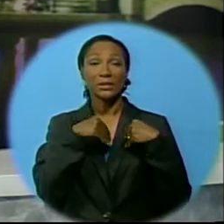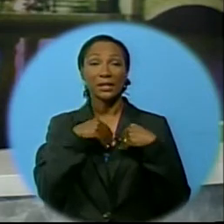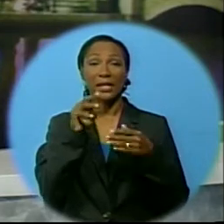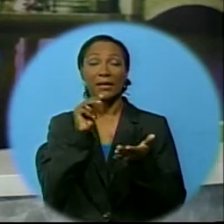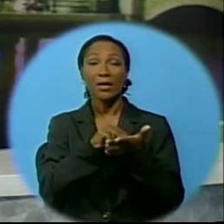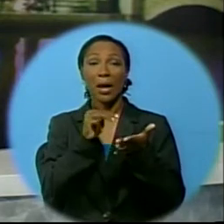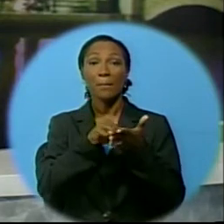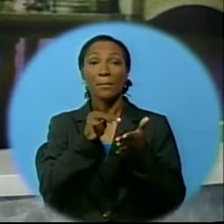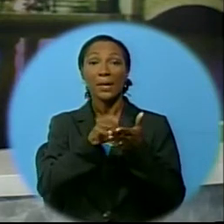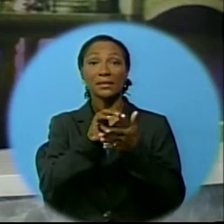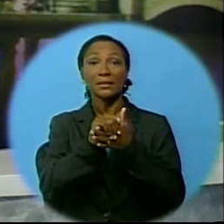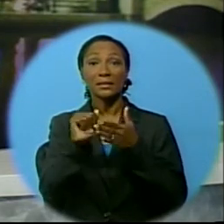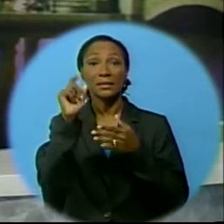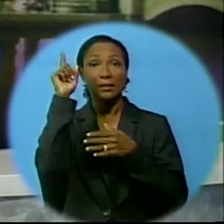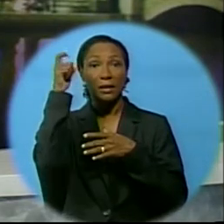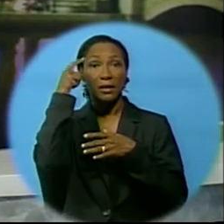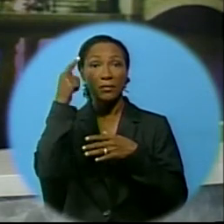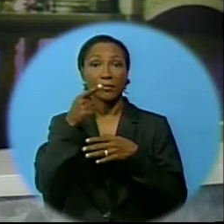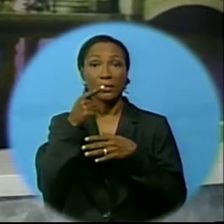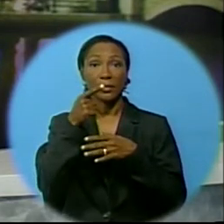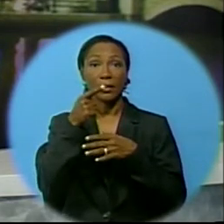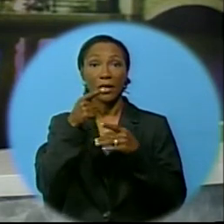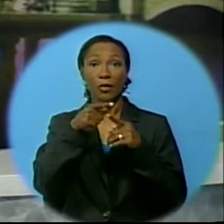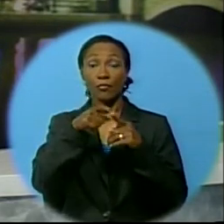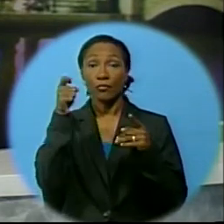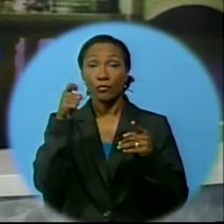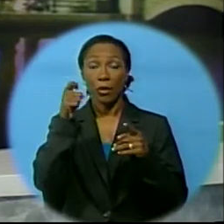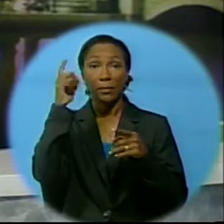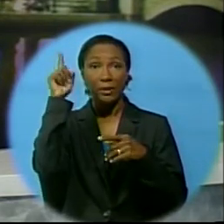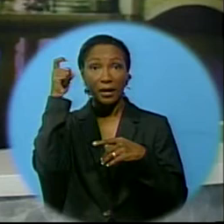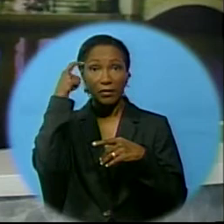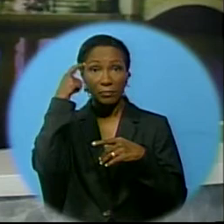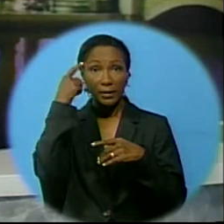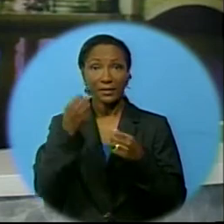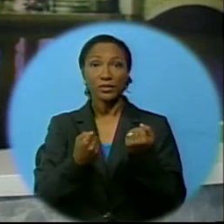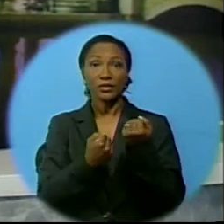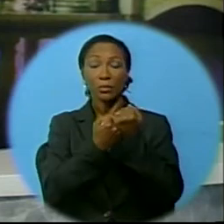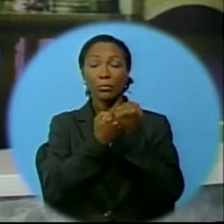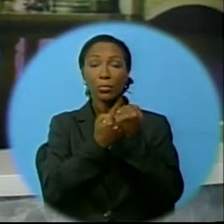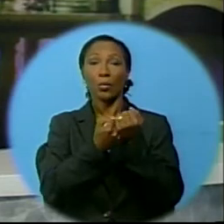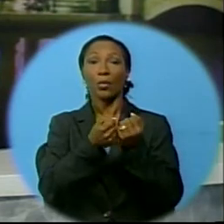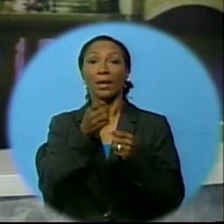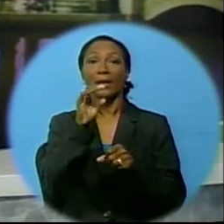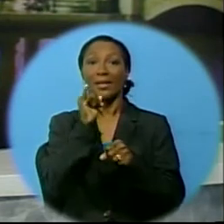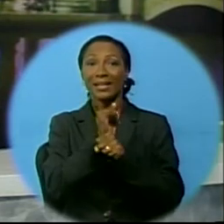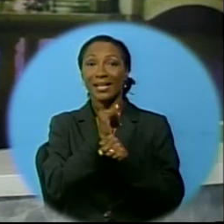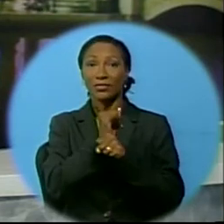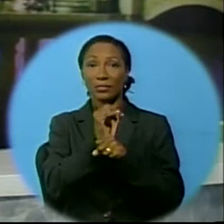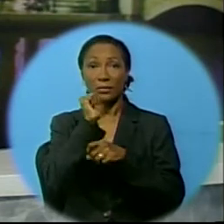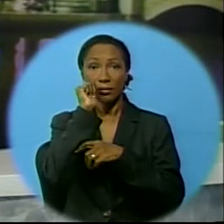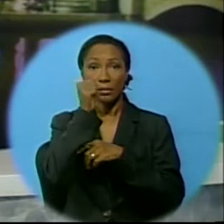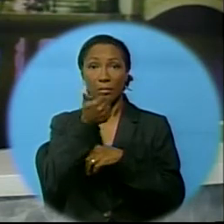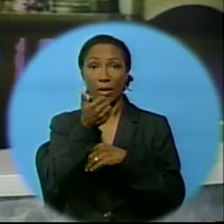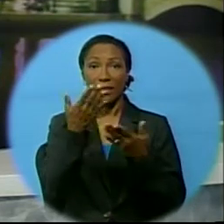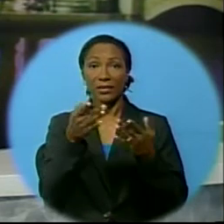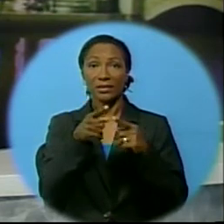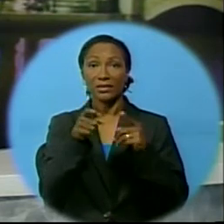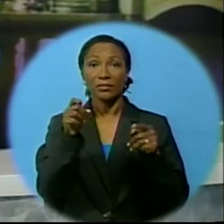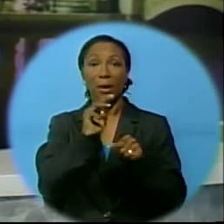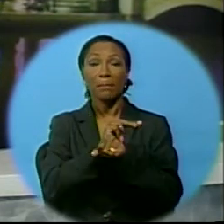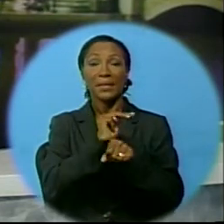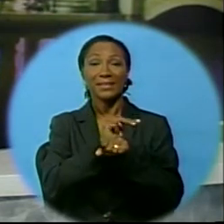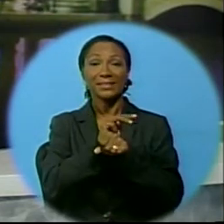of dollars from government in support for the industry from tomorrow. This disclosure from Agriculture Minister Dr. David